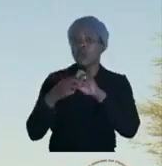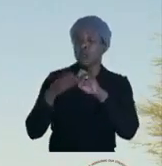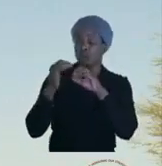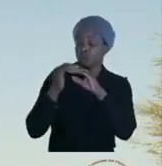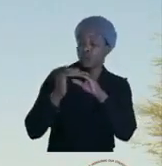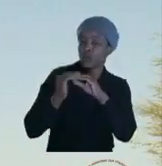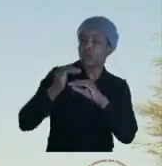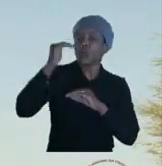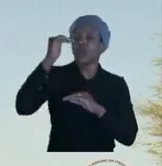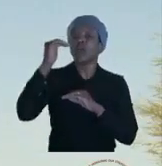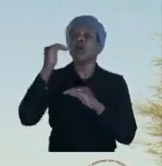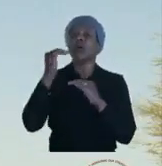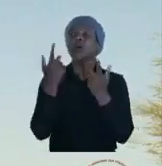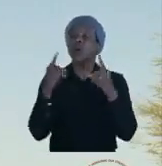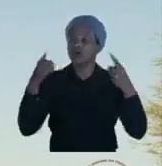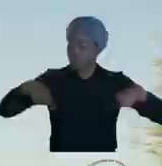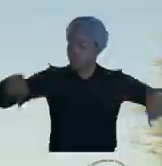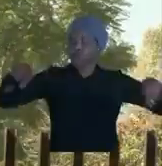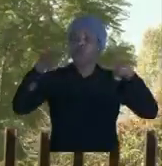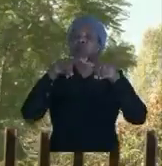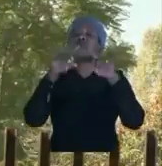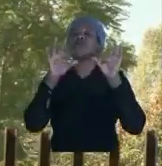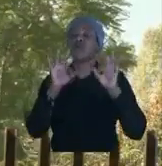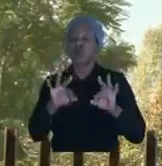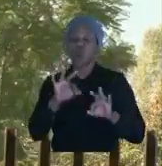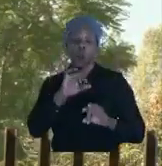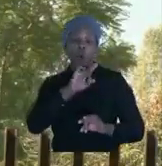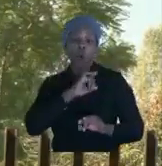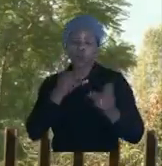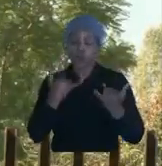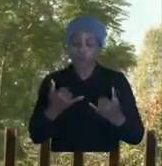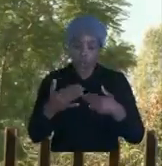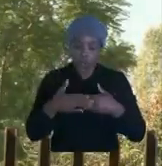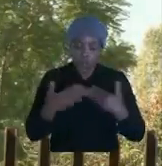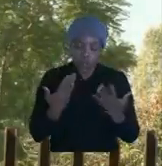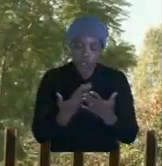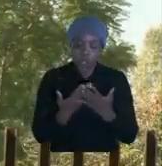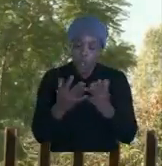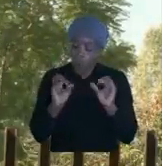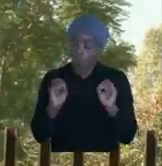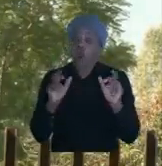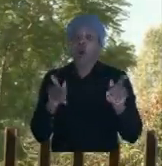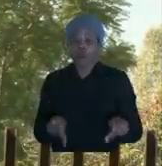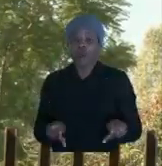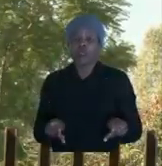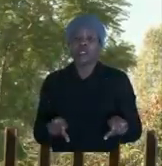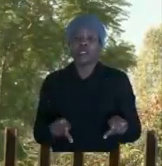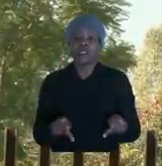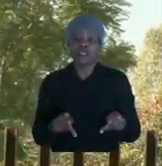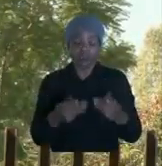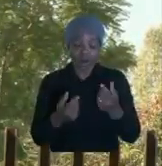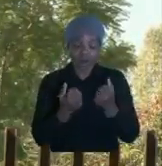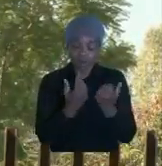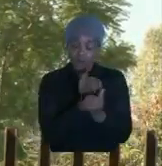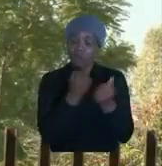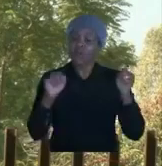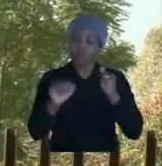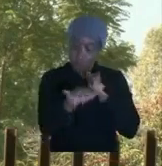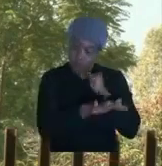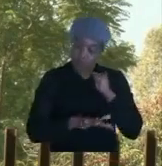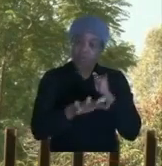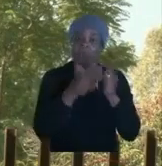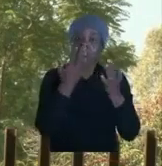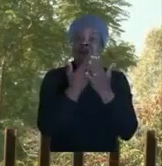of relations with other heritage sites. That is why we open the opportunity to take the Freedom Park to the